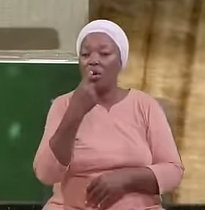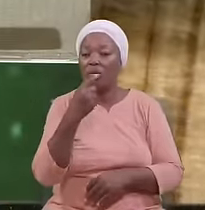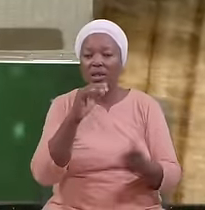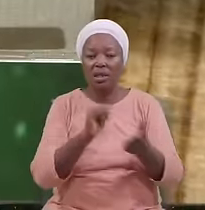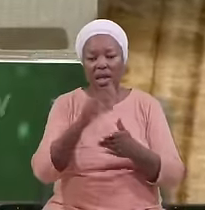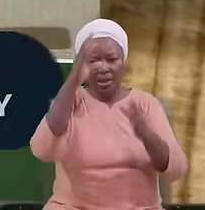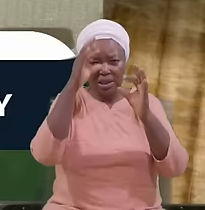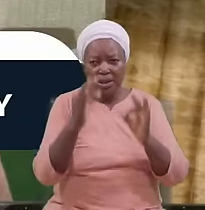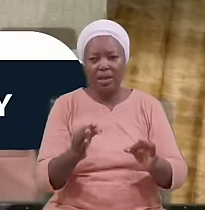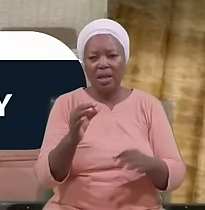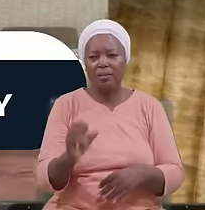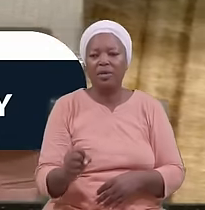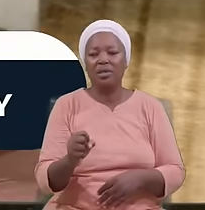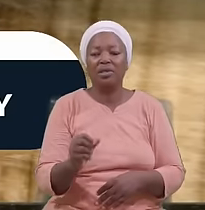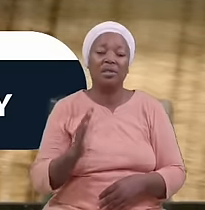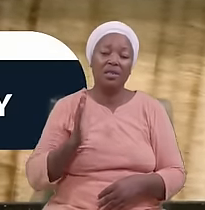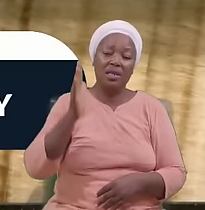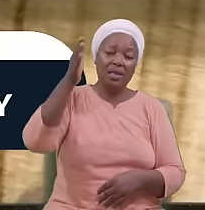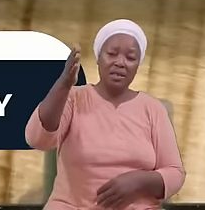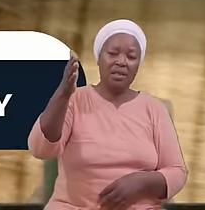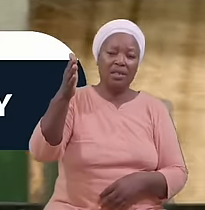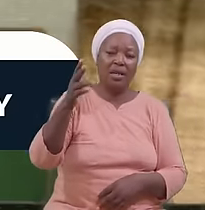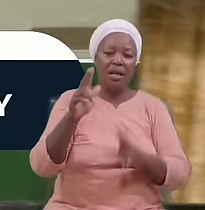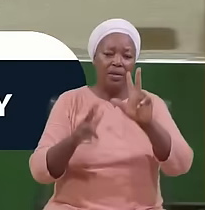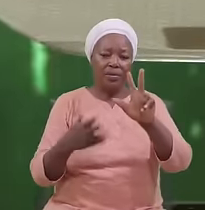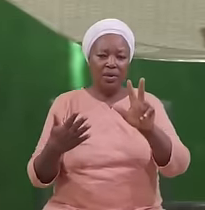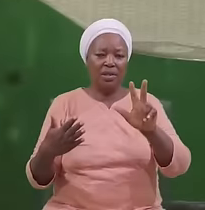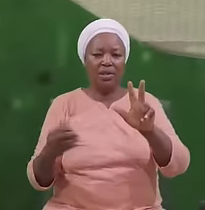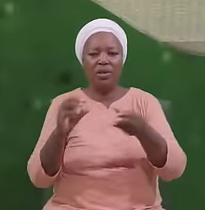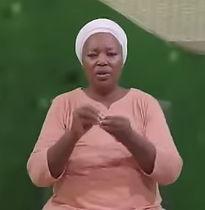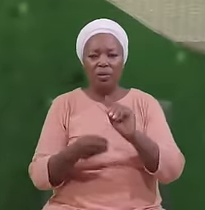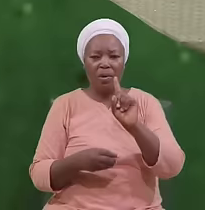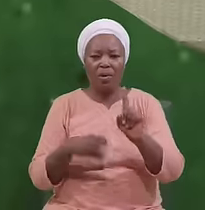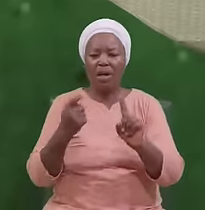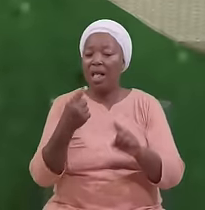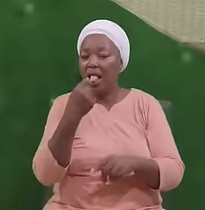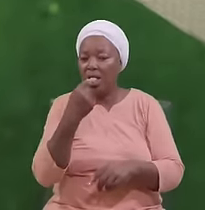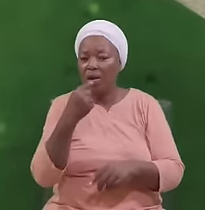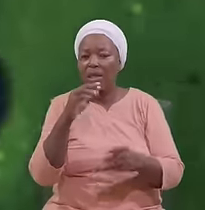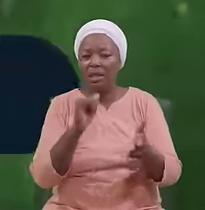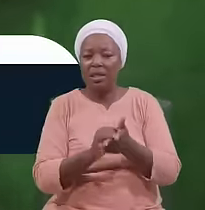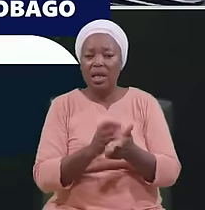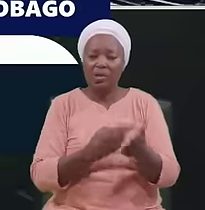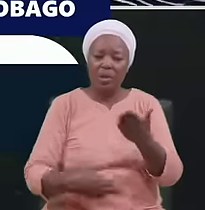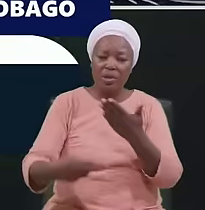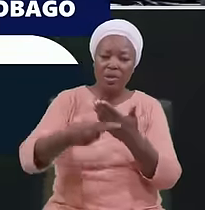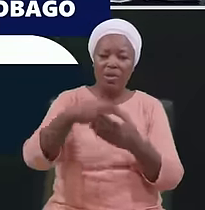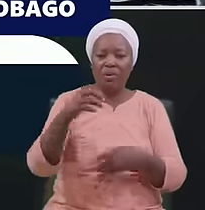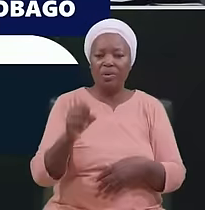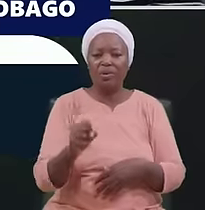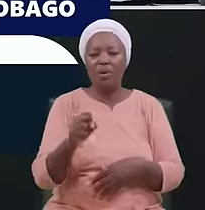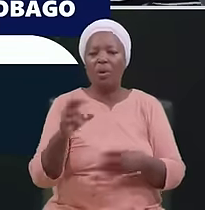determines destiny. Three things we're looking at. Number one, the tongue that restores